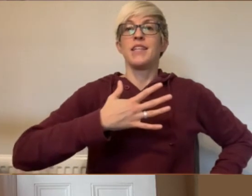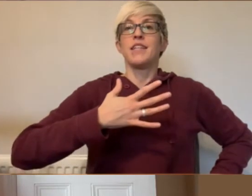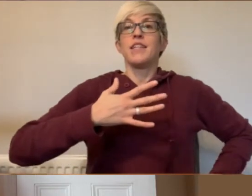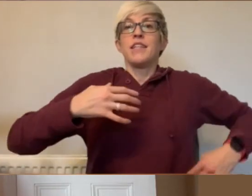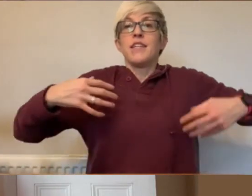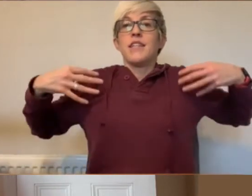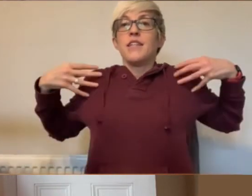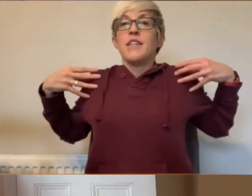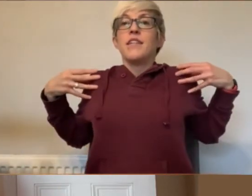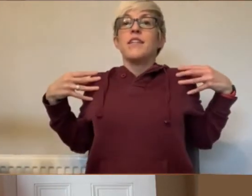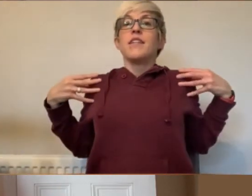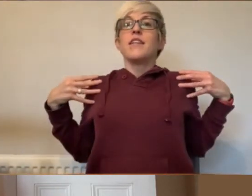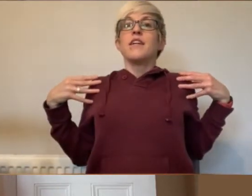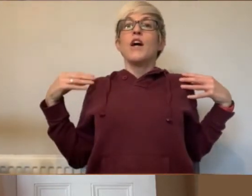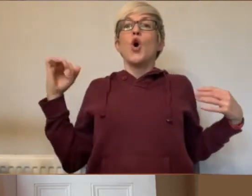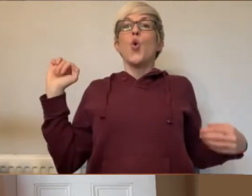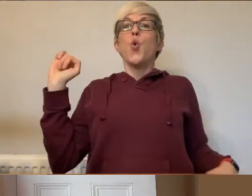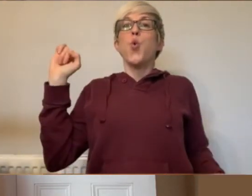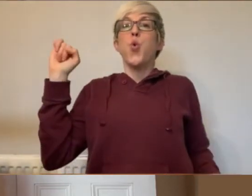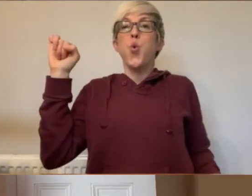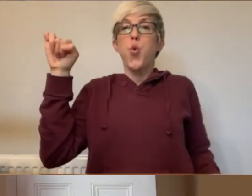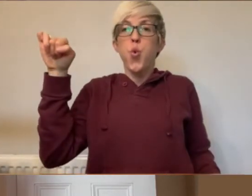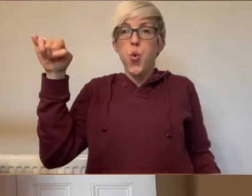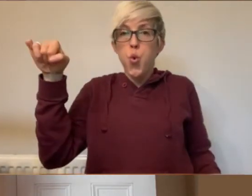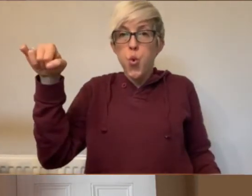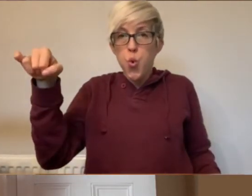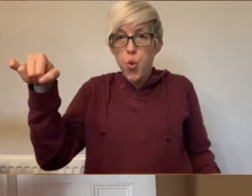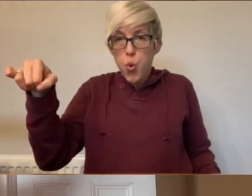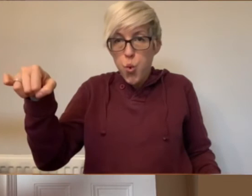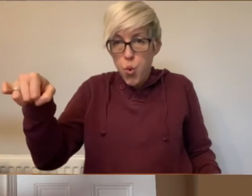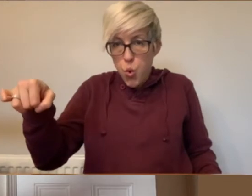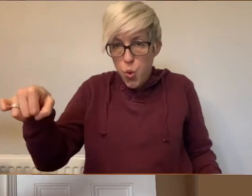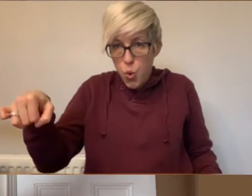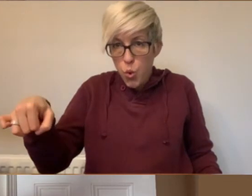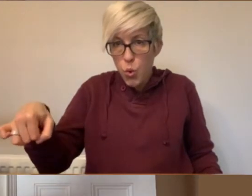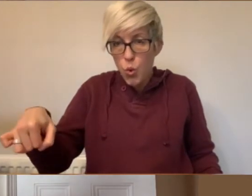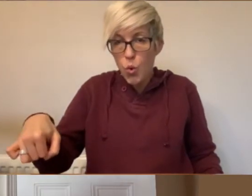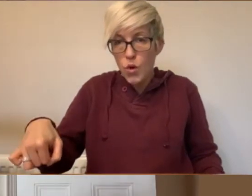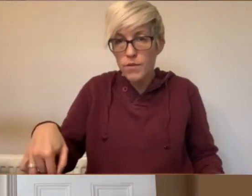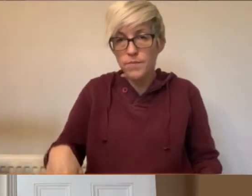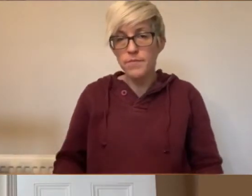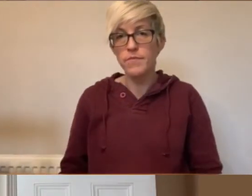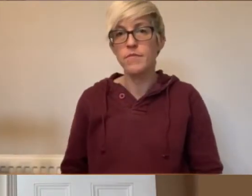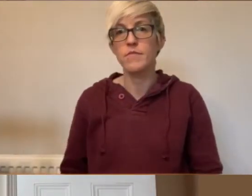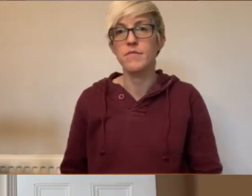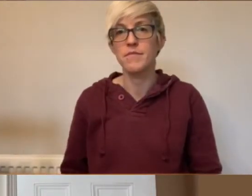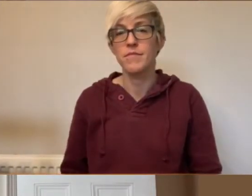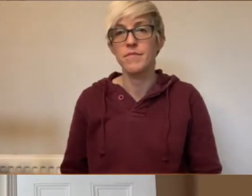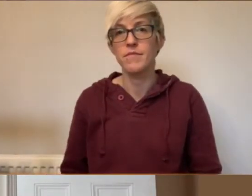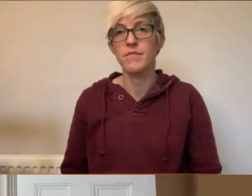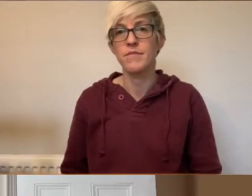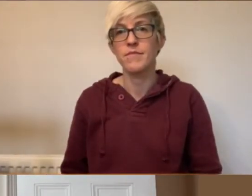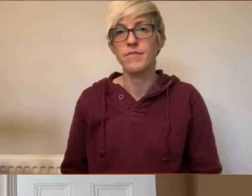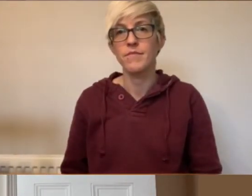shoulders back, chest forward. Breathe out, forward we go. Bring the hands down